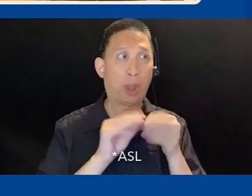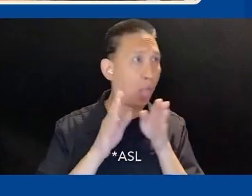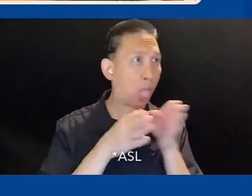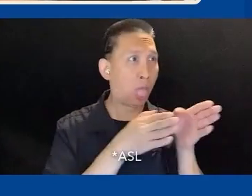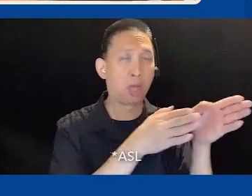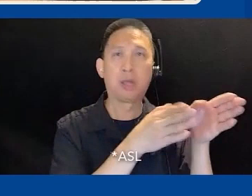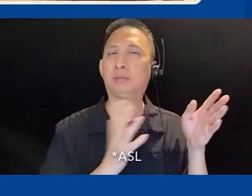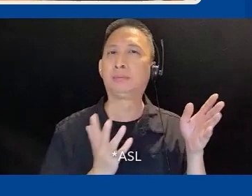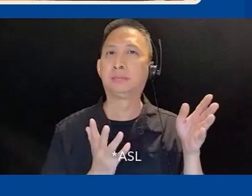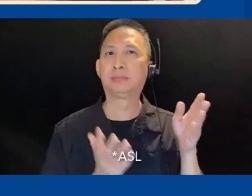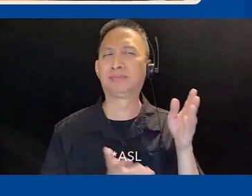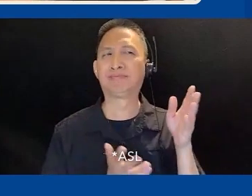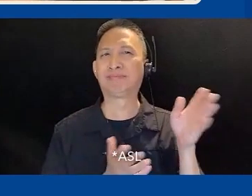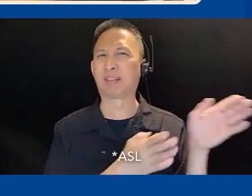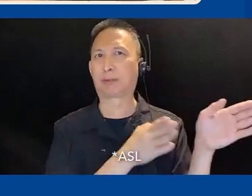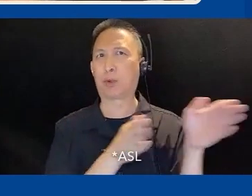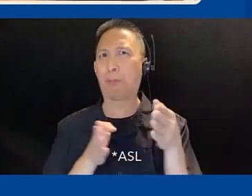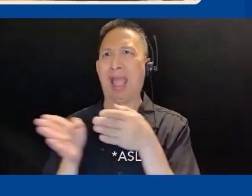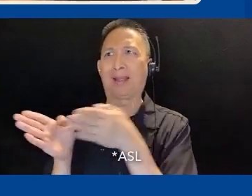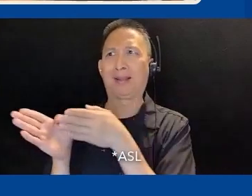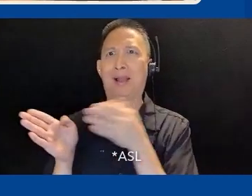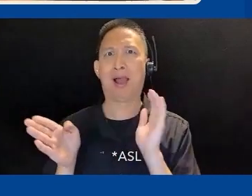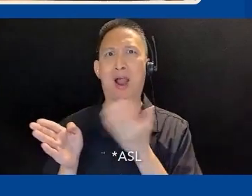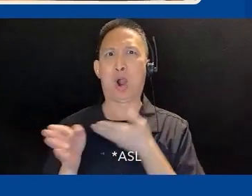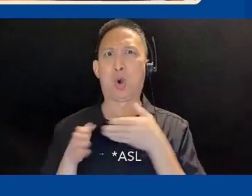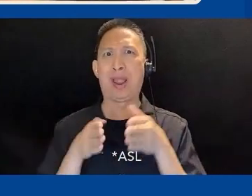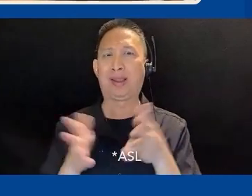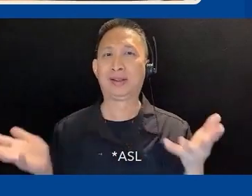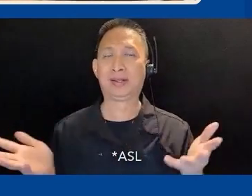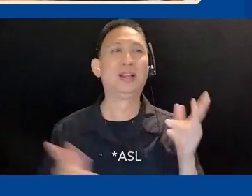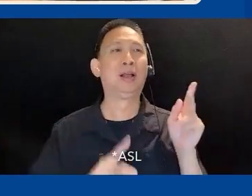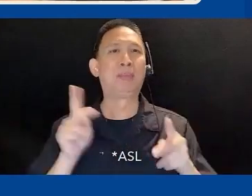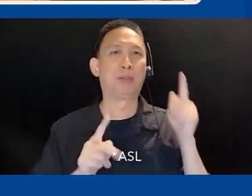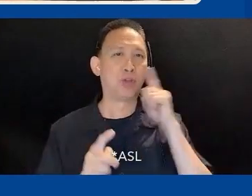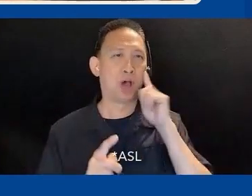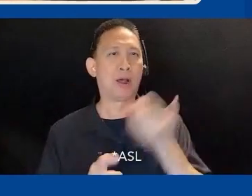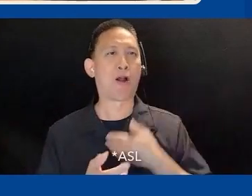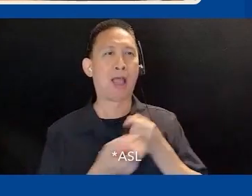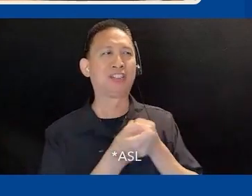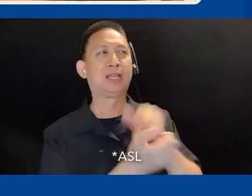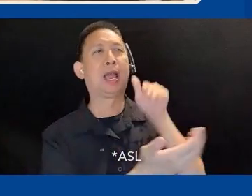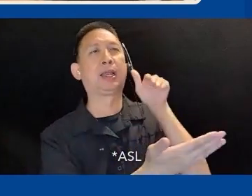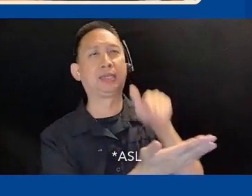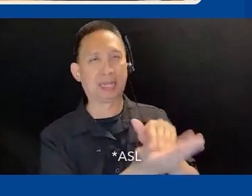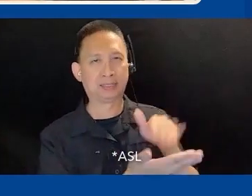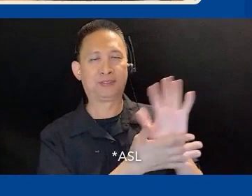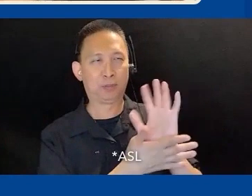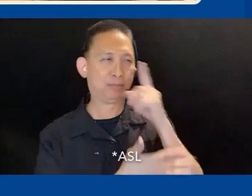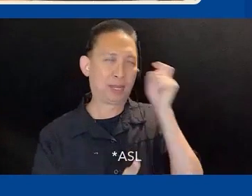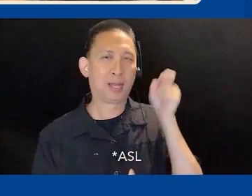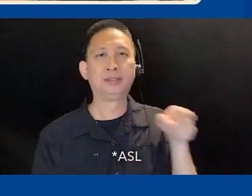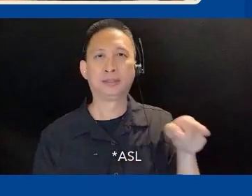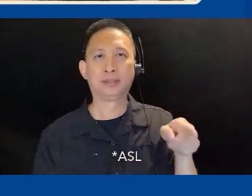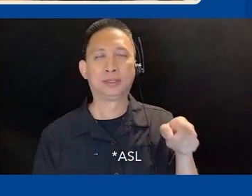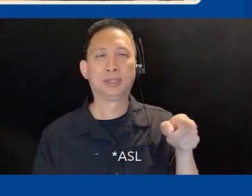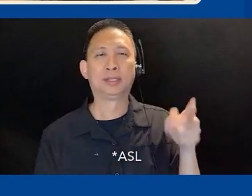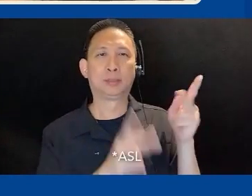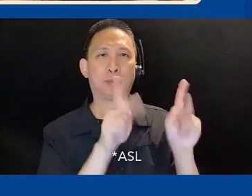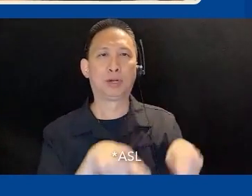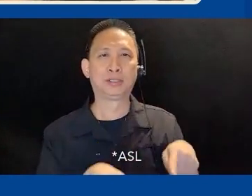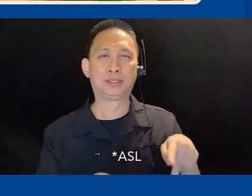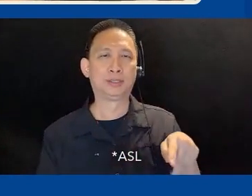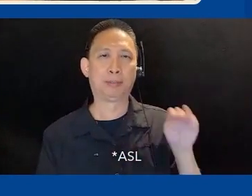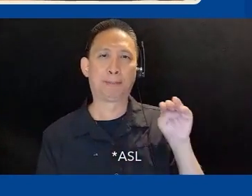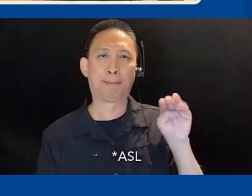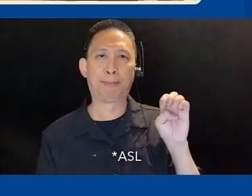our frustration and our advocacy against the film was because Meg is white and isn't Muslim, and that